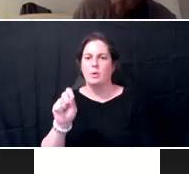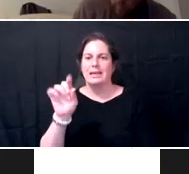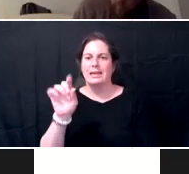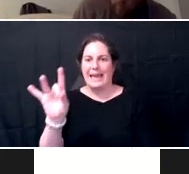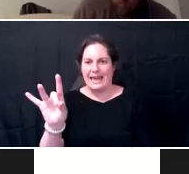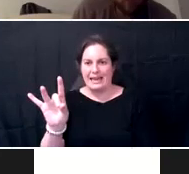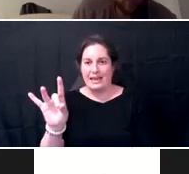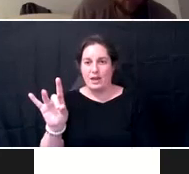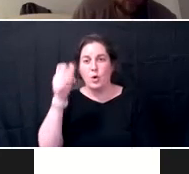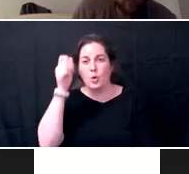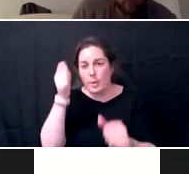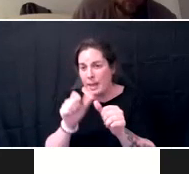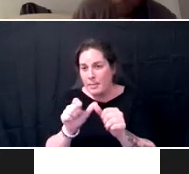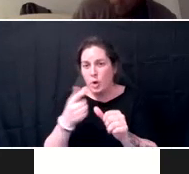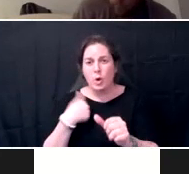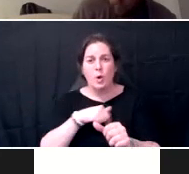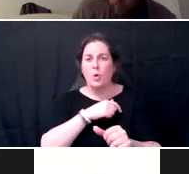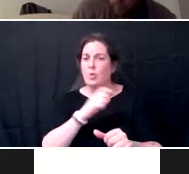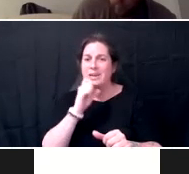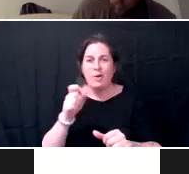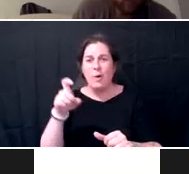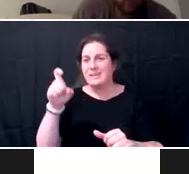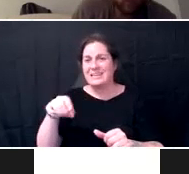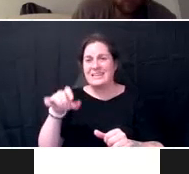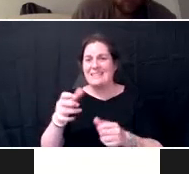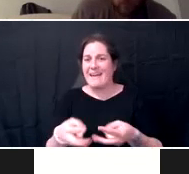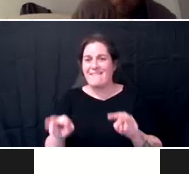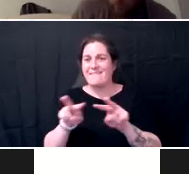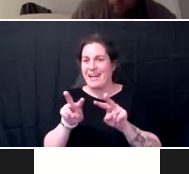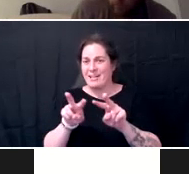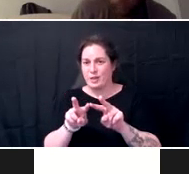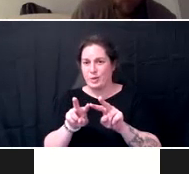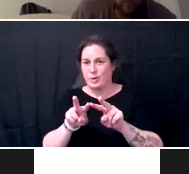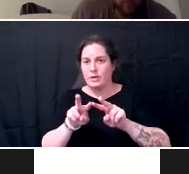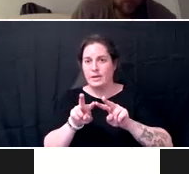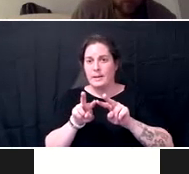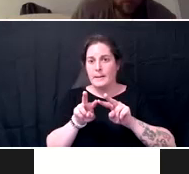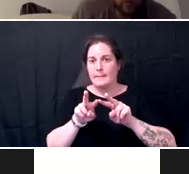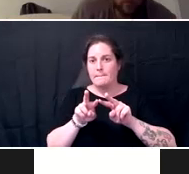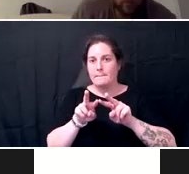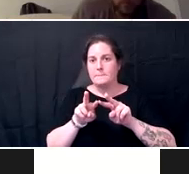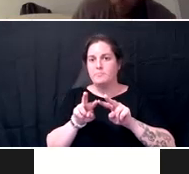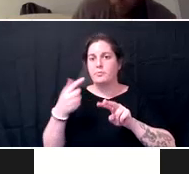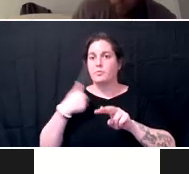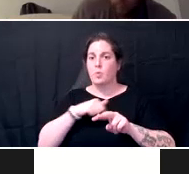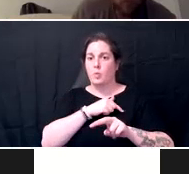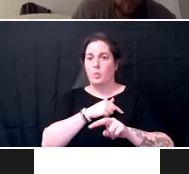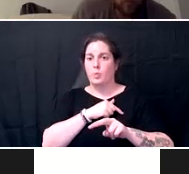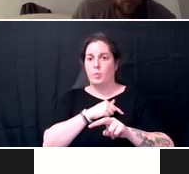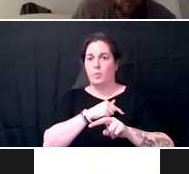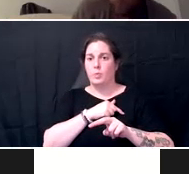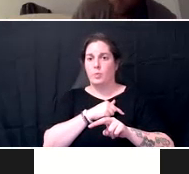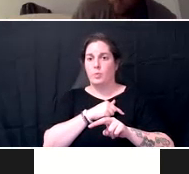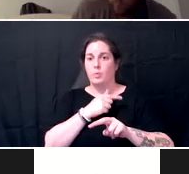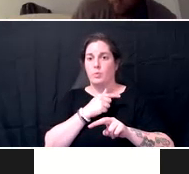us a value. Because we're on planet Earth, we know that the size of the acceleration is 9.8 meters per second